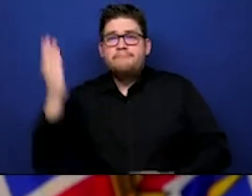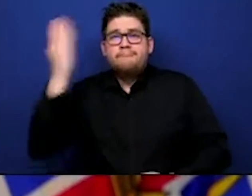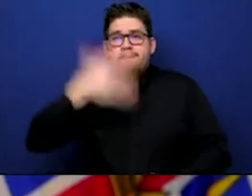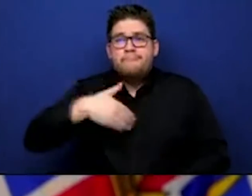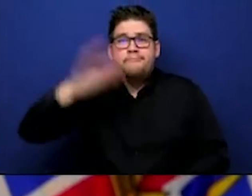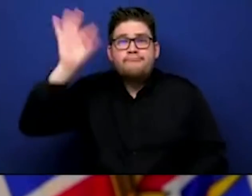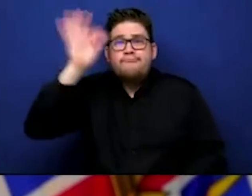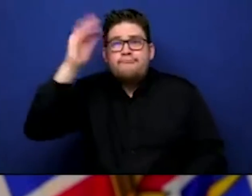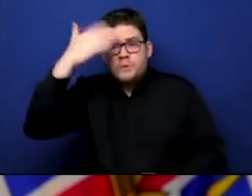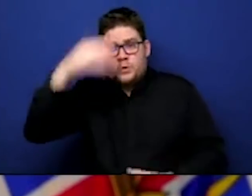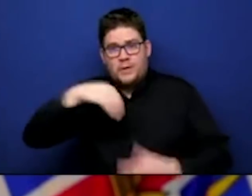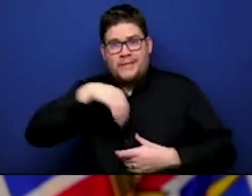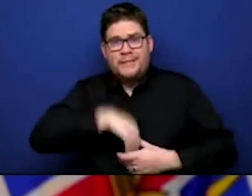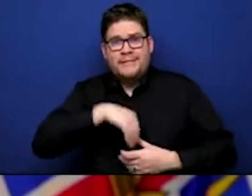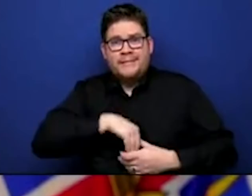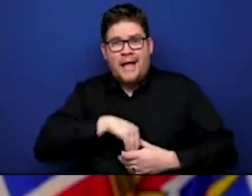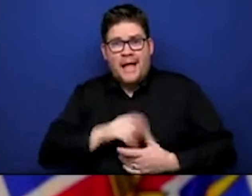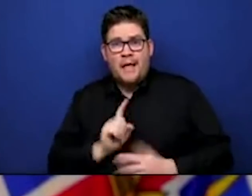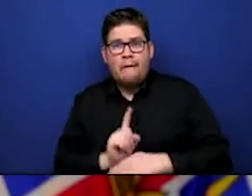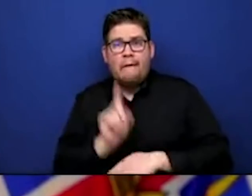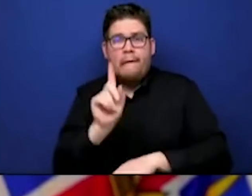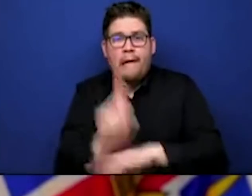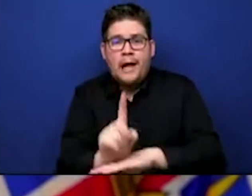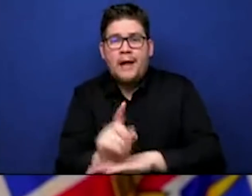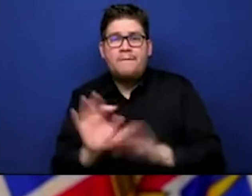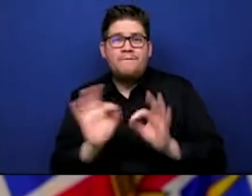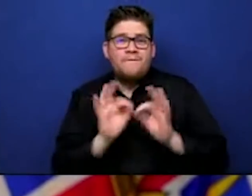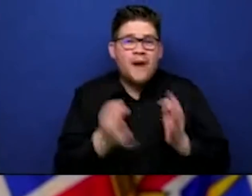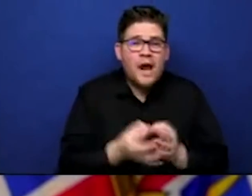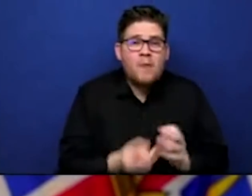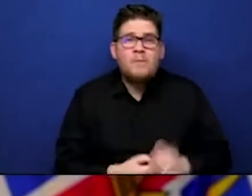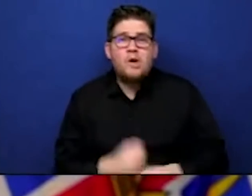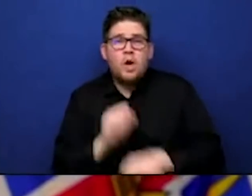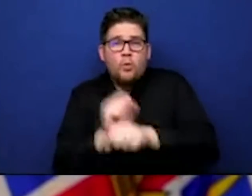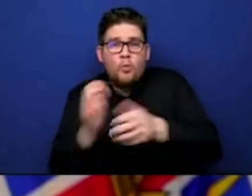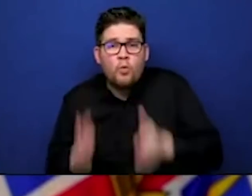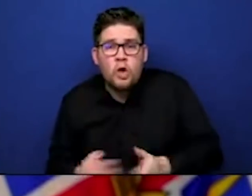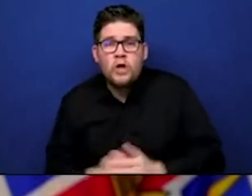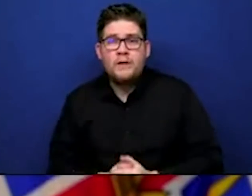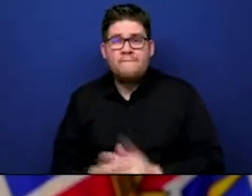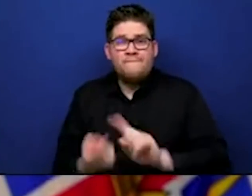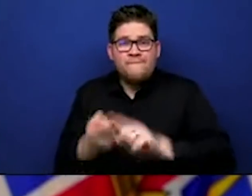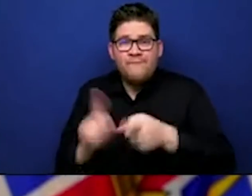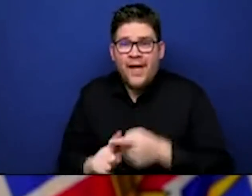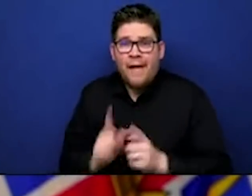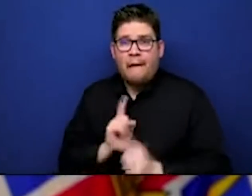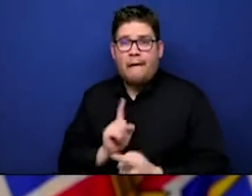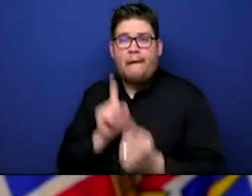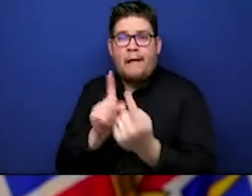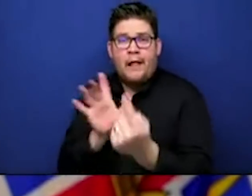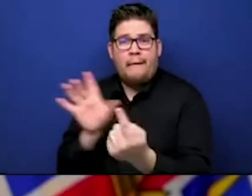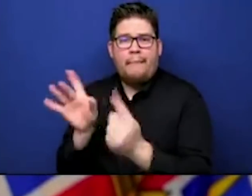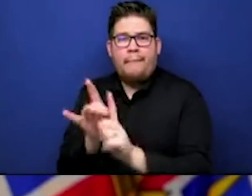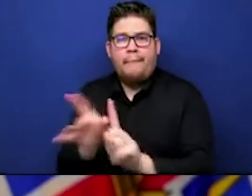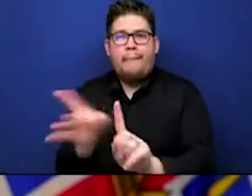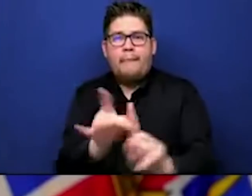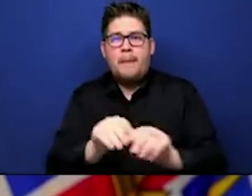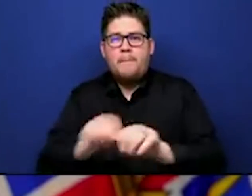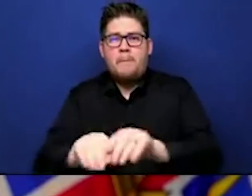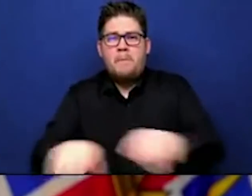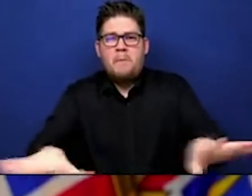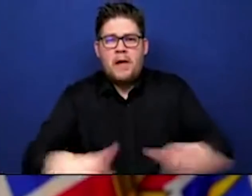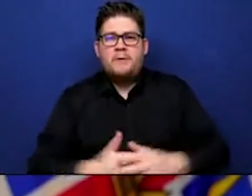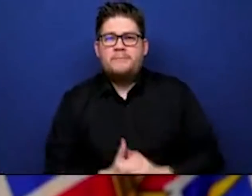our communities, our workplaces. As we face a surge in new cases and hospitalizations, we need to focus